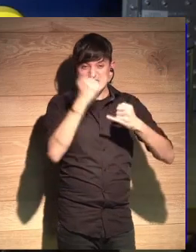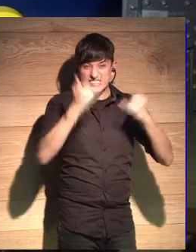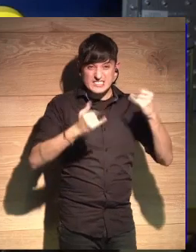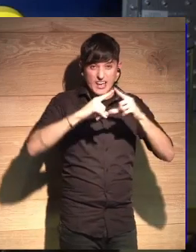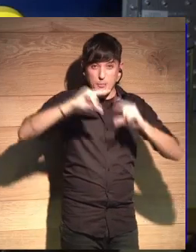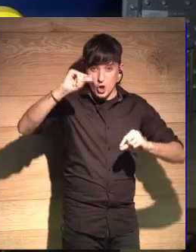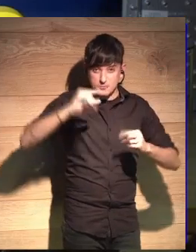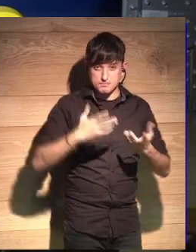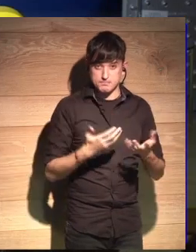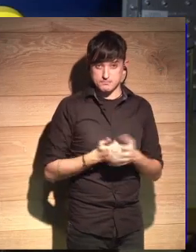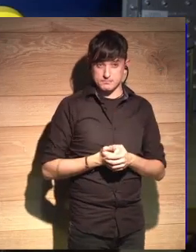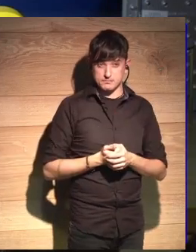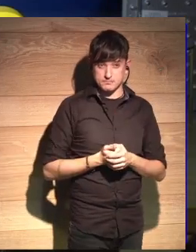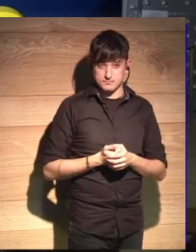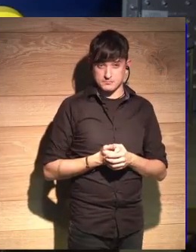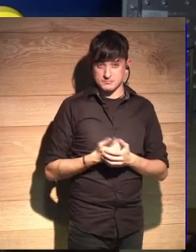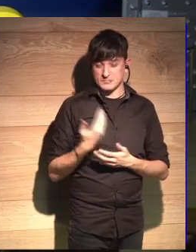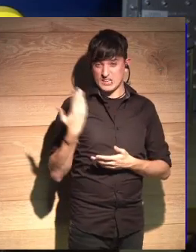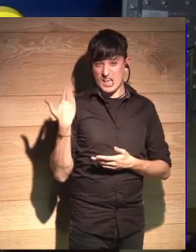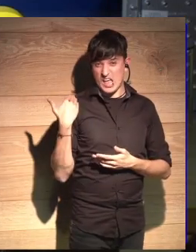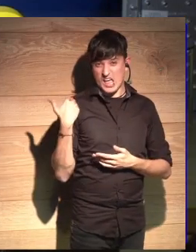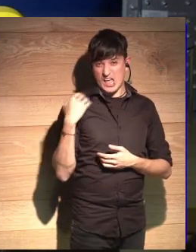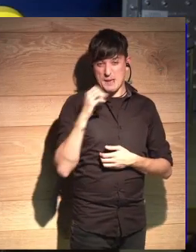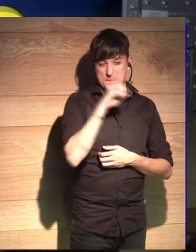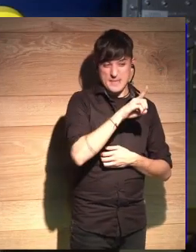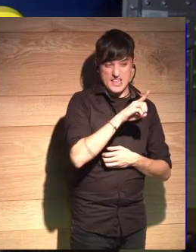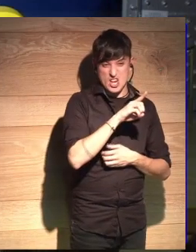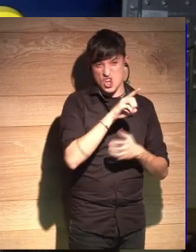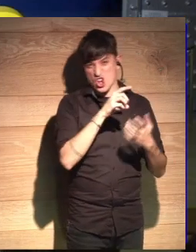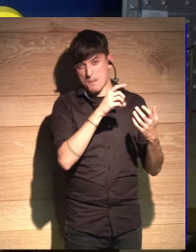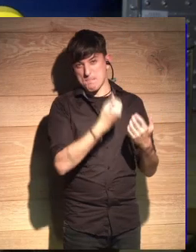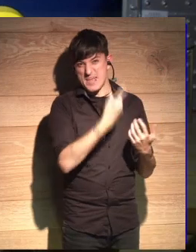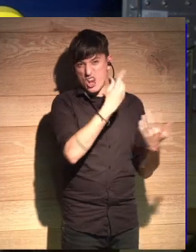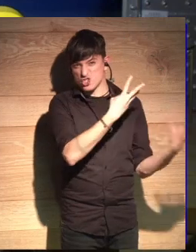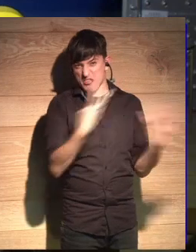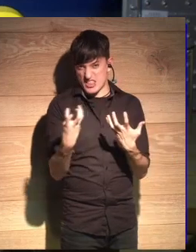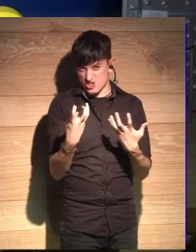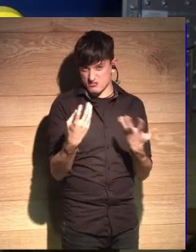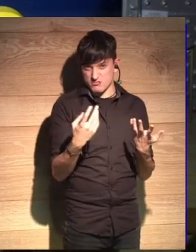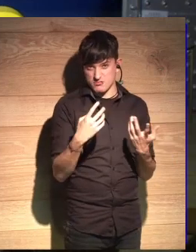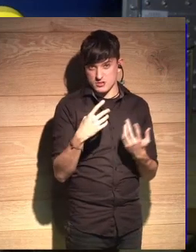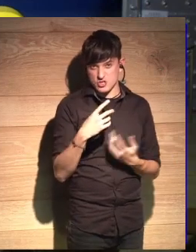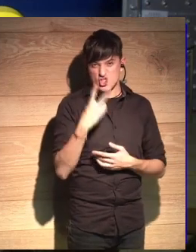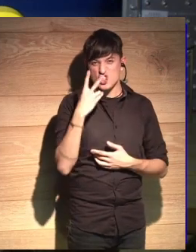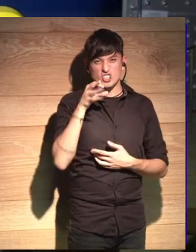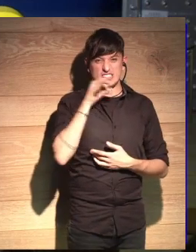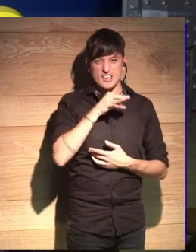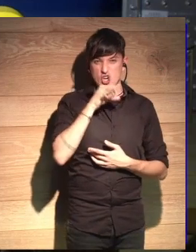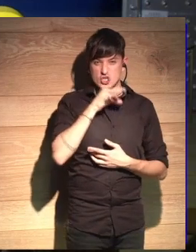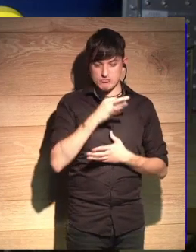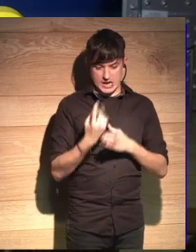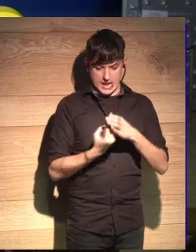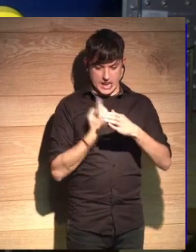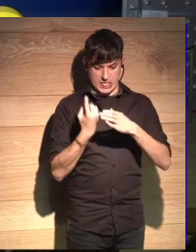Japan in the 1800s, when after a couple of centuries of being isolated from the rest